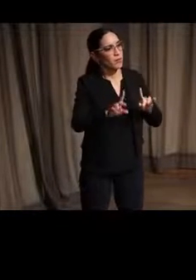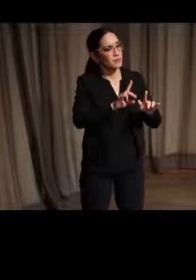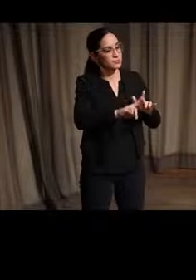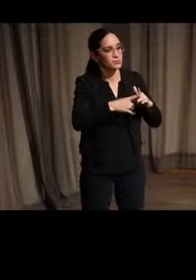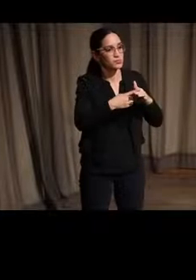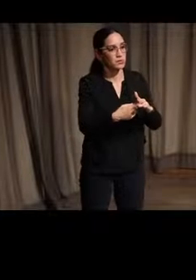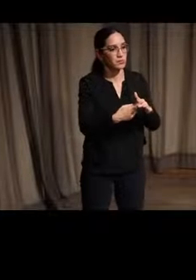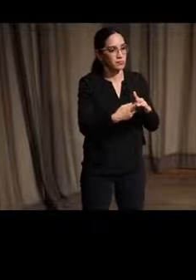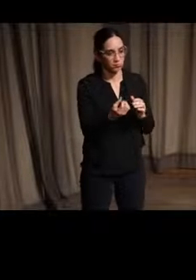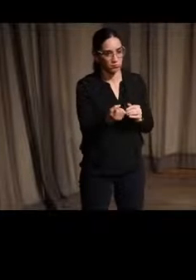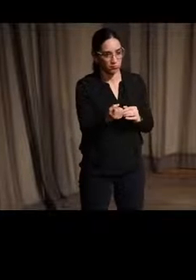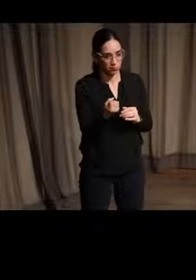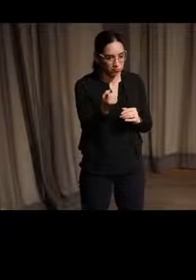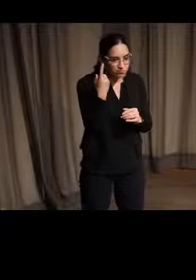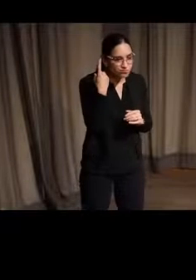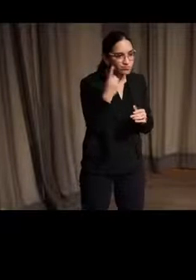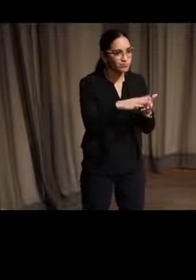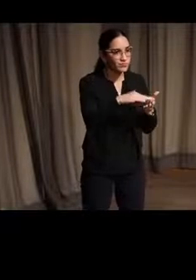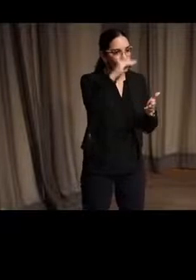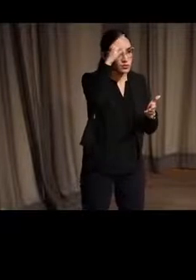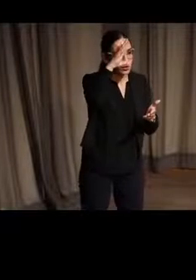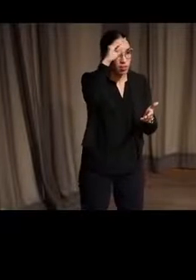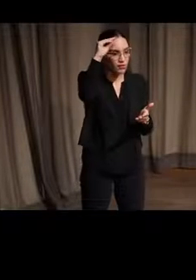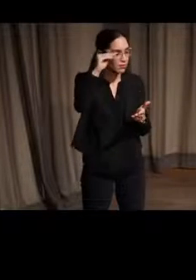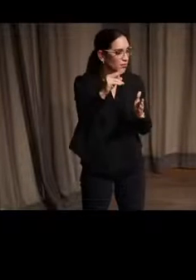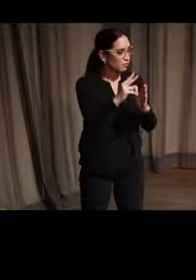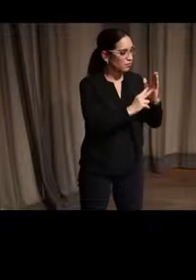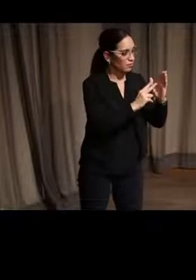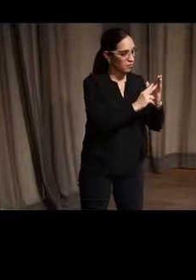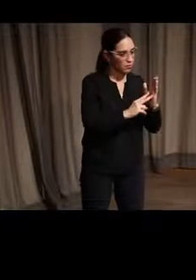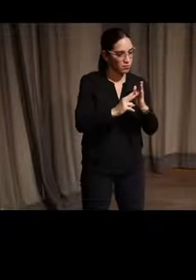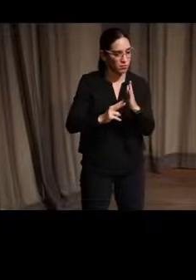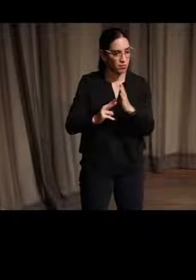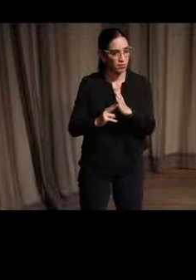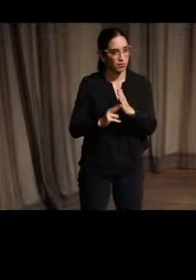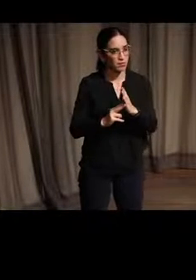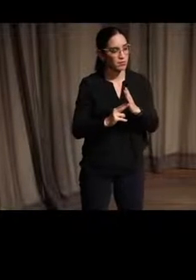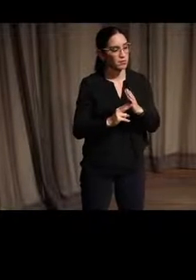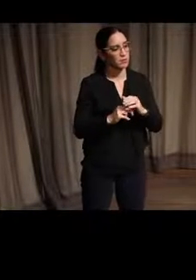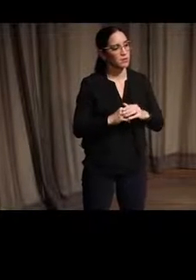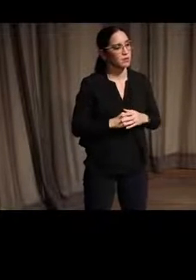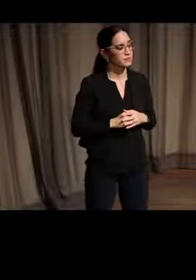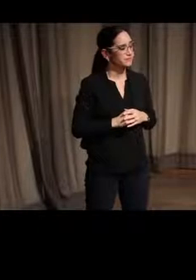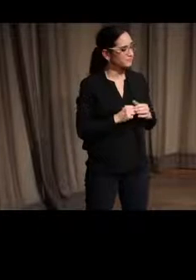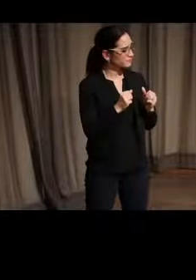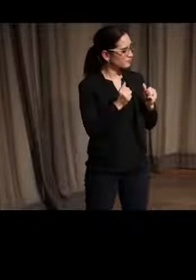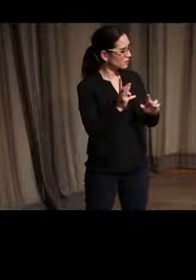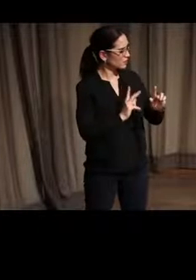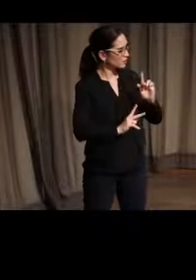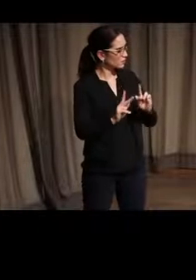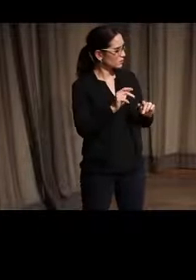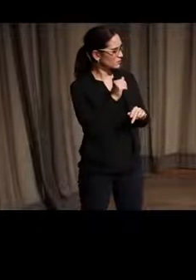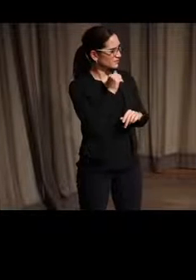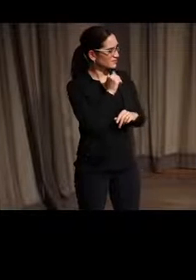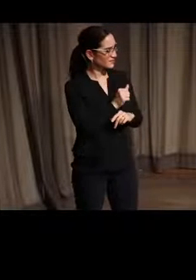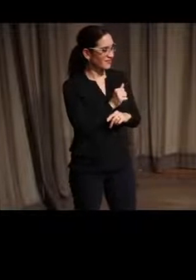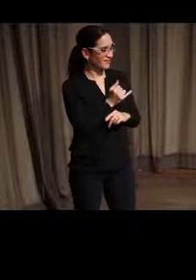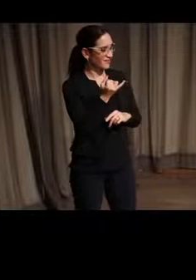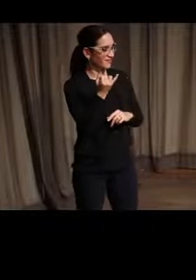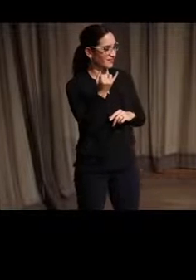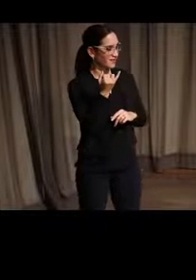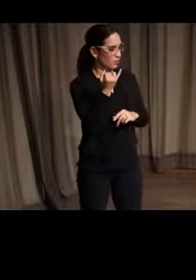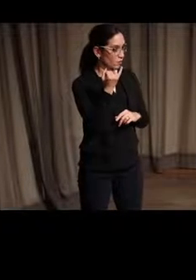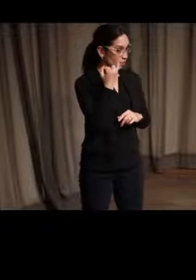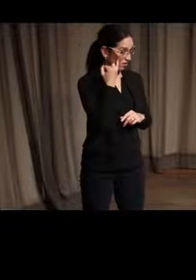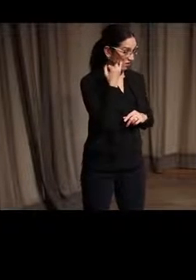issue, actually. Yeah, I mean, for a lot of people, it wasn't a question of whether it would or wouldn't be to overturn, it was a question of